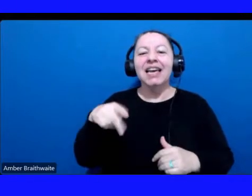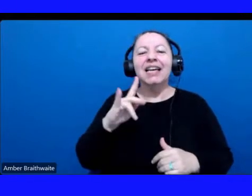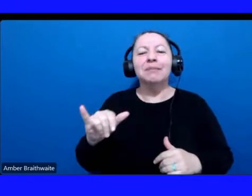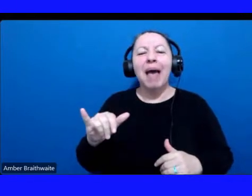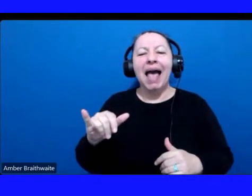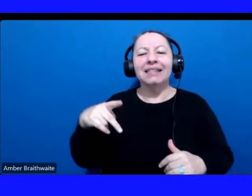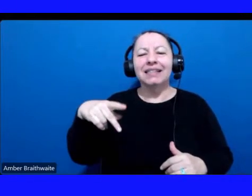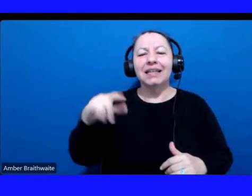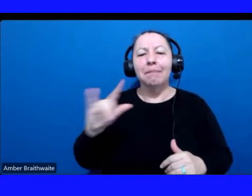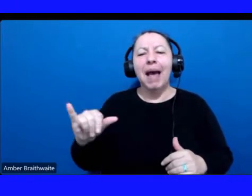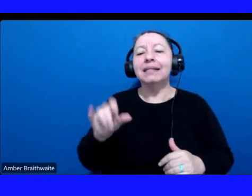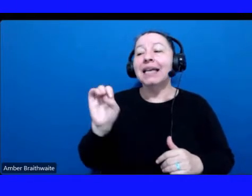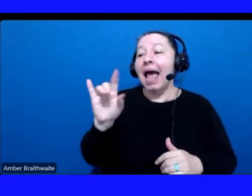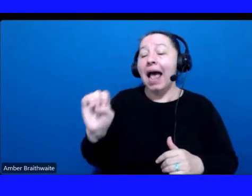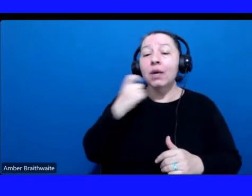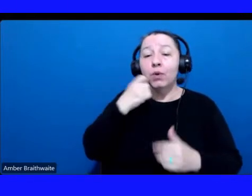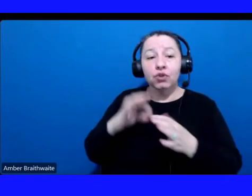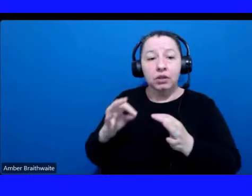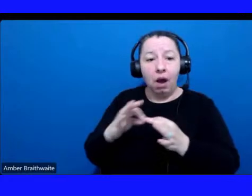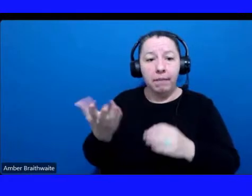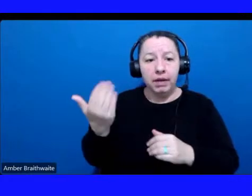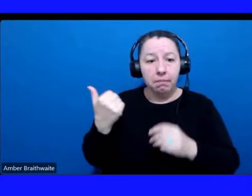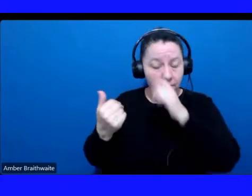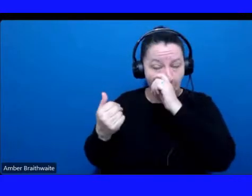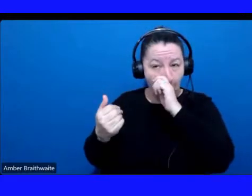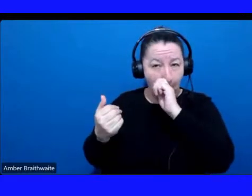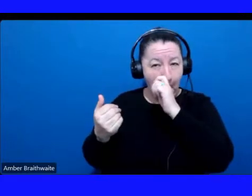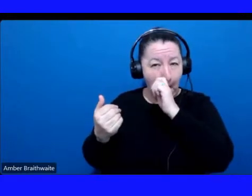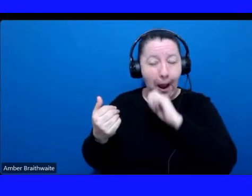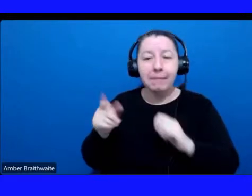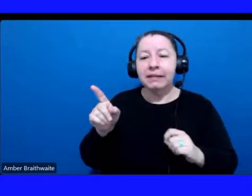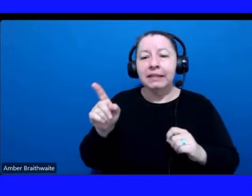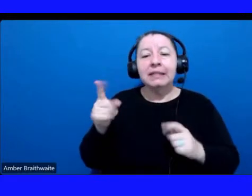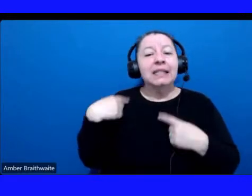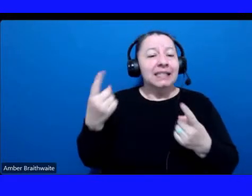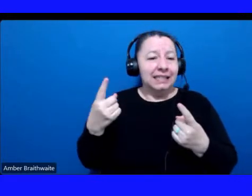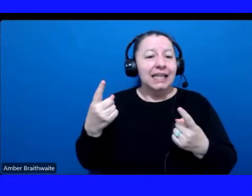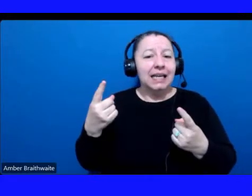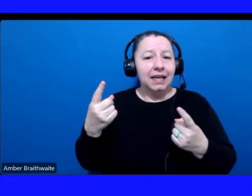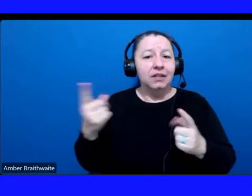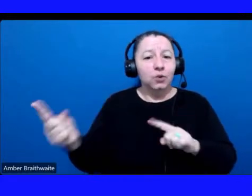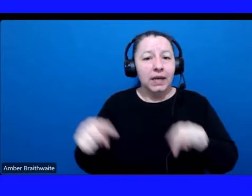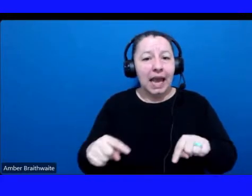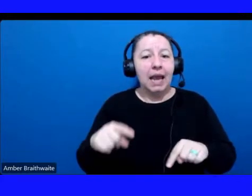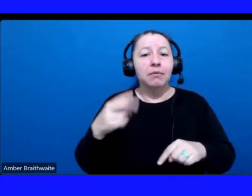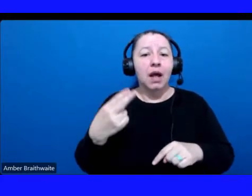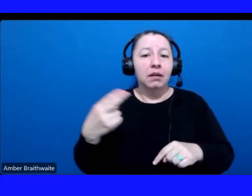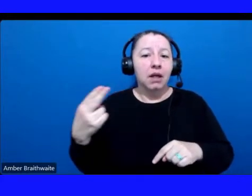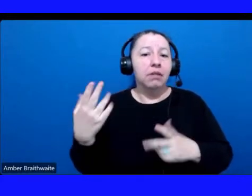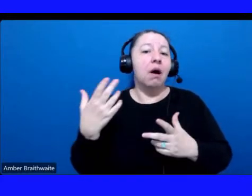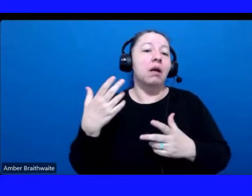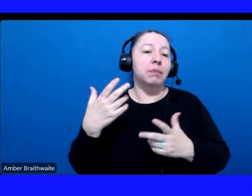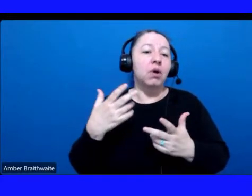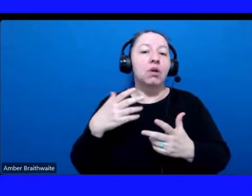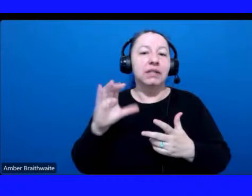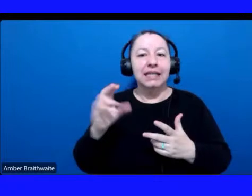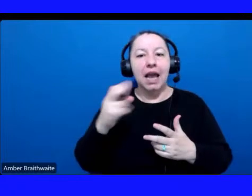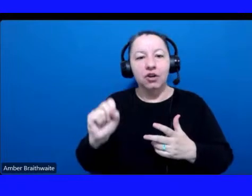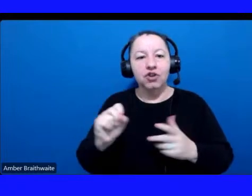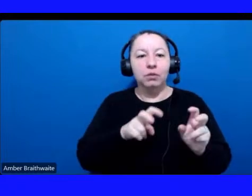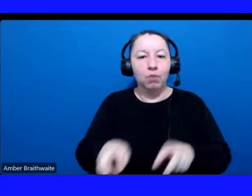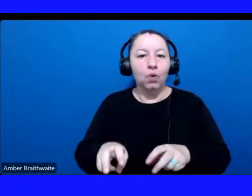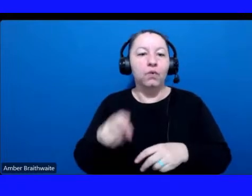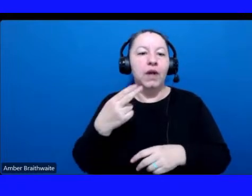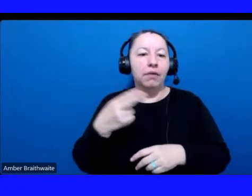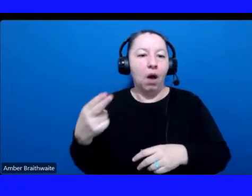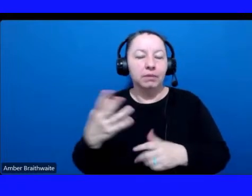is referenced here. The court ordered stipulation still is in effect, unfortunately, after all these years, even though